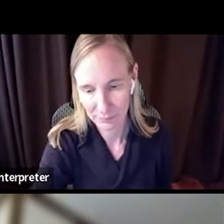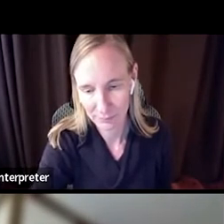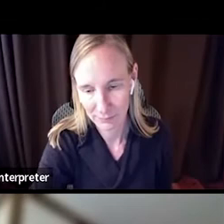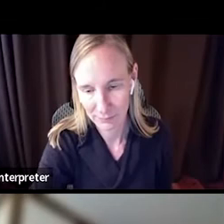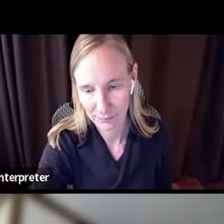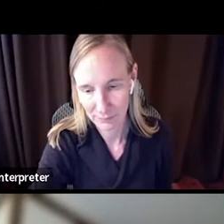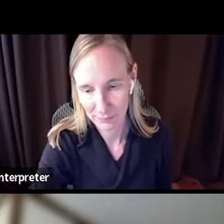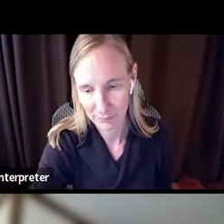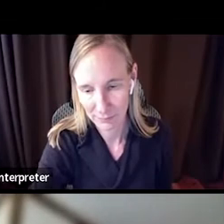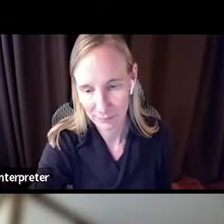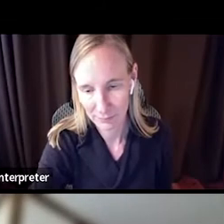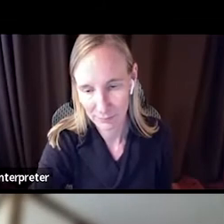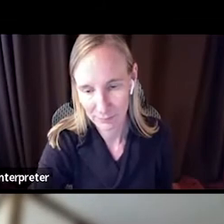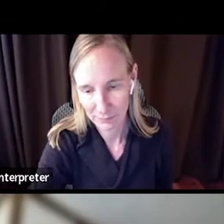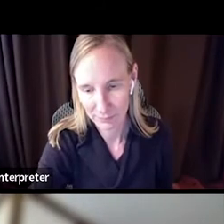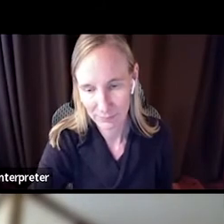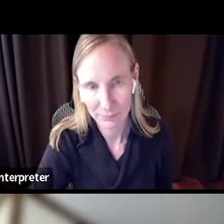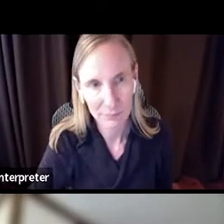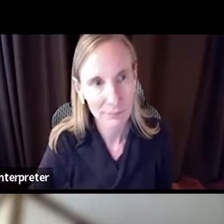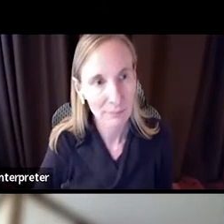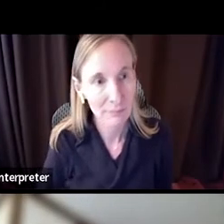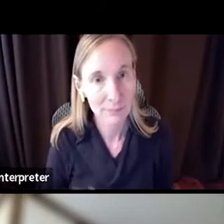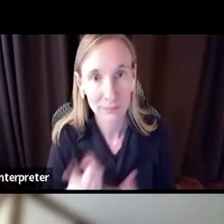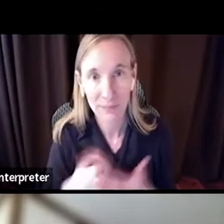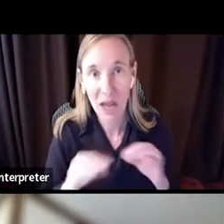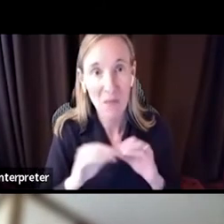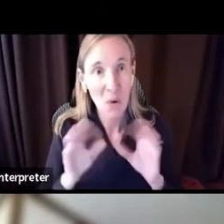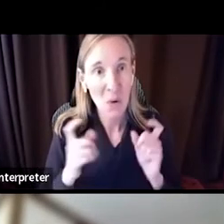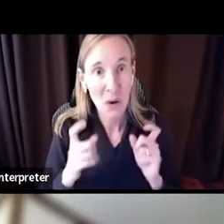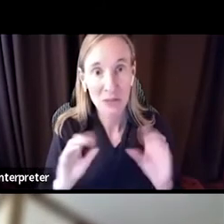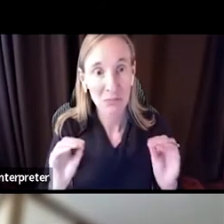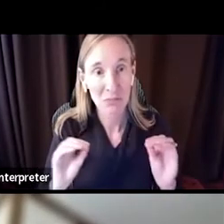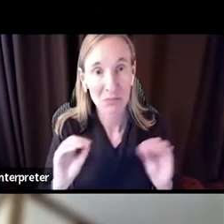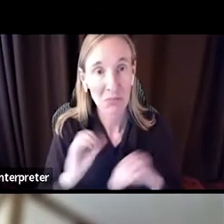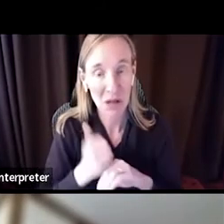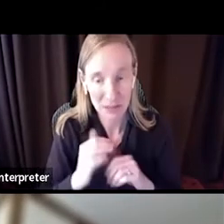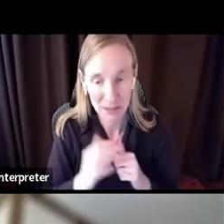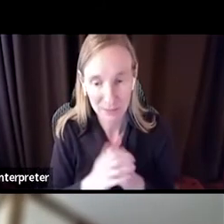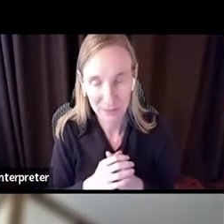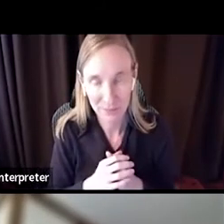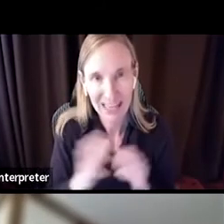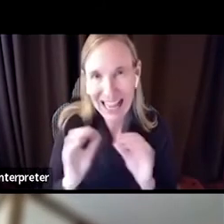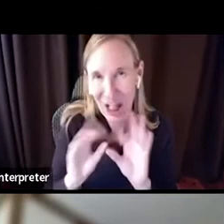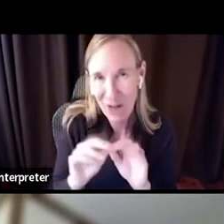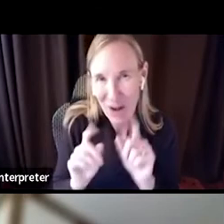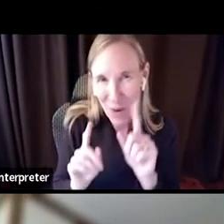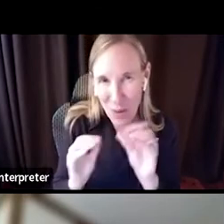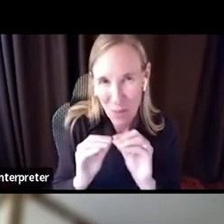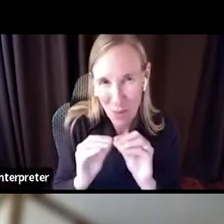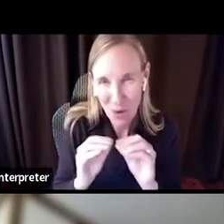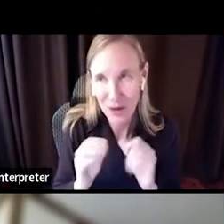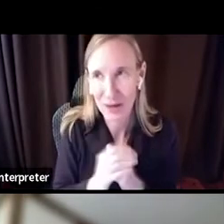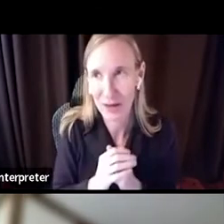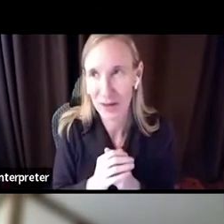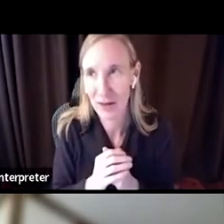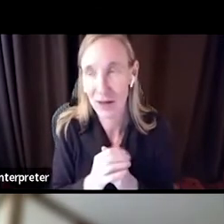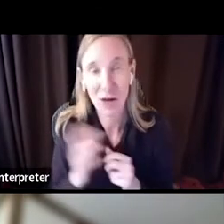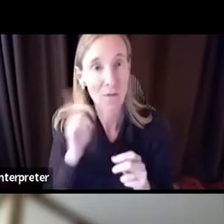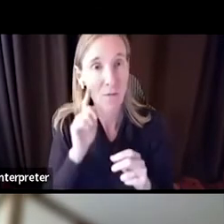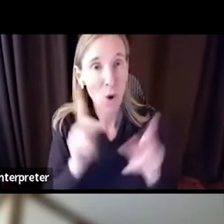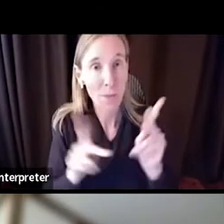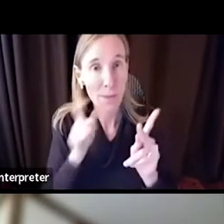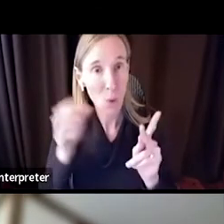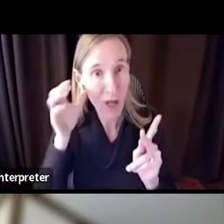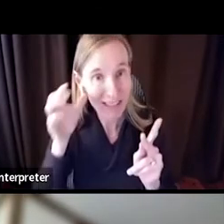I think we've, did you have further questions? I'm all set. No, okay. Can I just clarify? Oh, please. I just want to make sure for those listening that